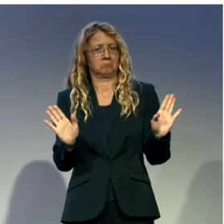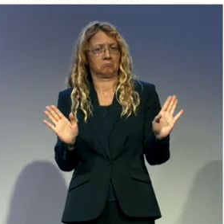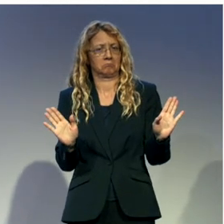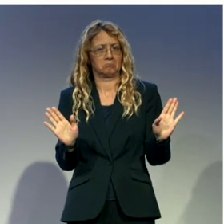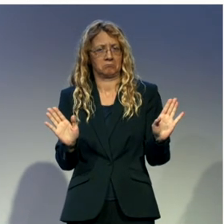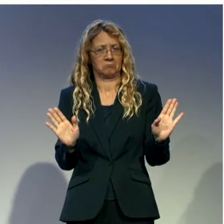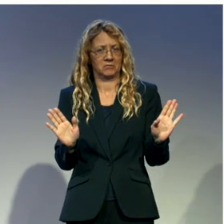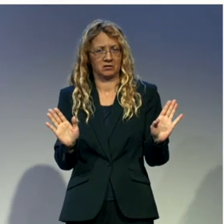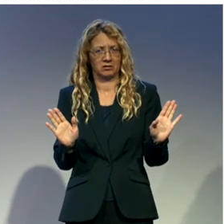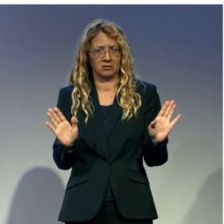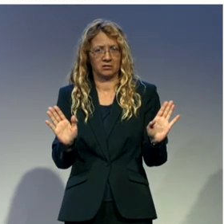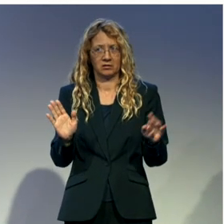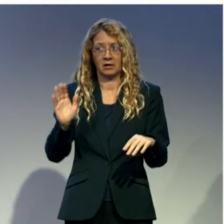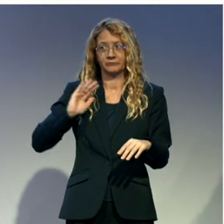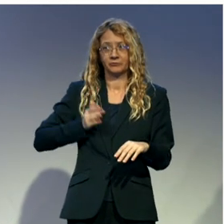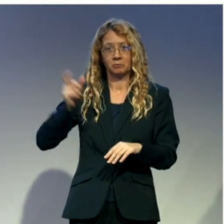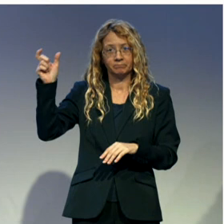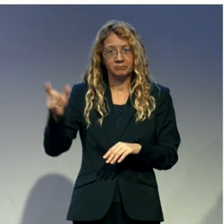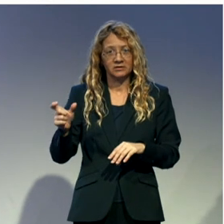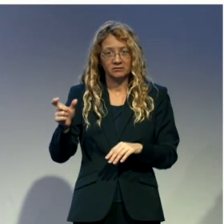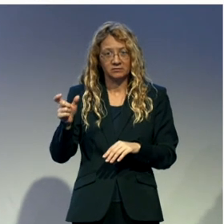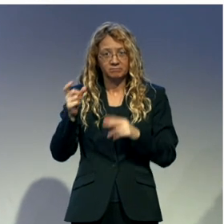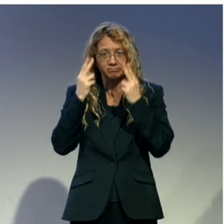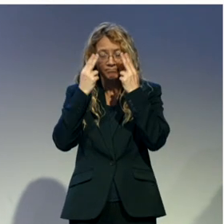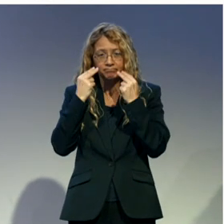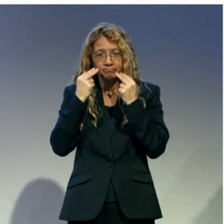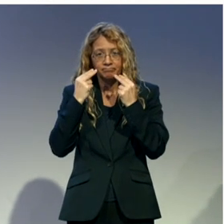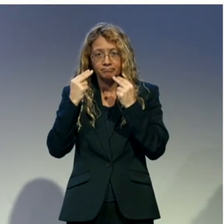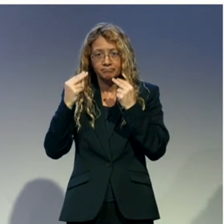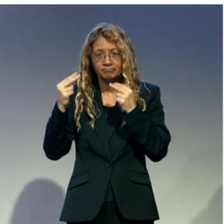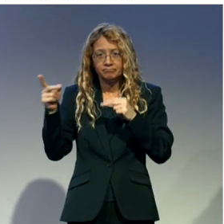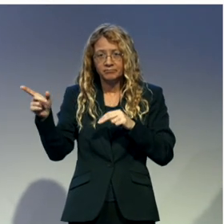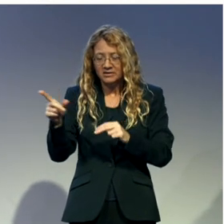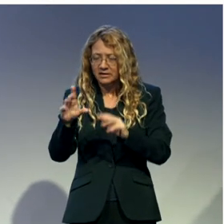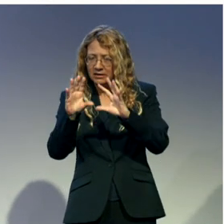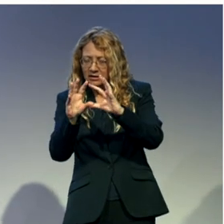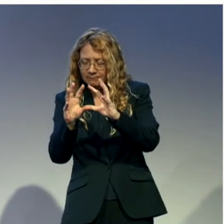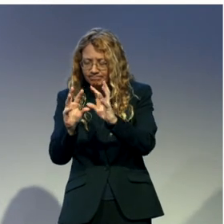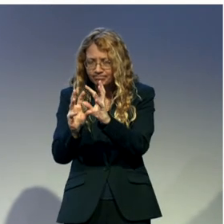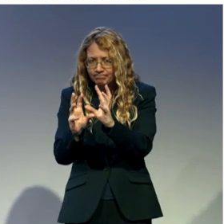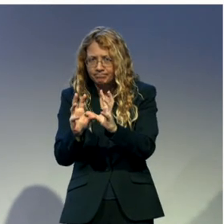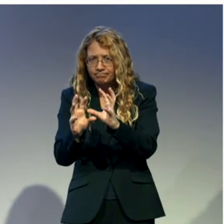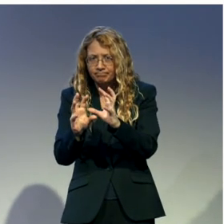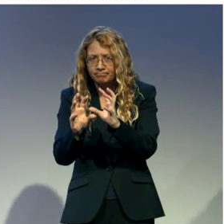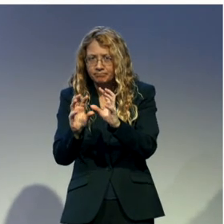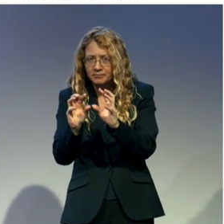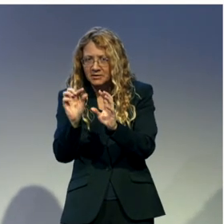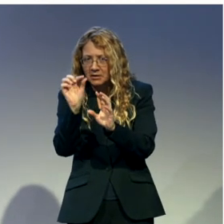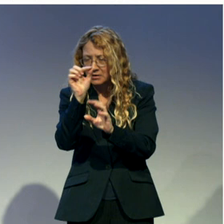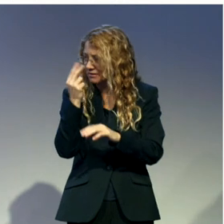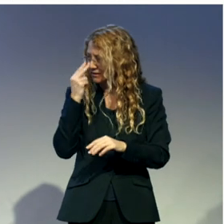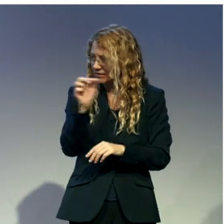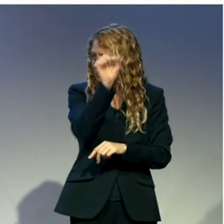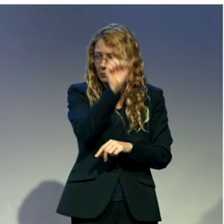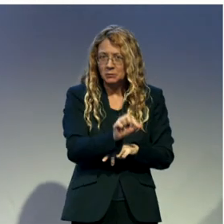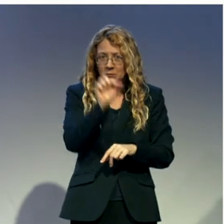a visually impaired woman examines a breast, she follows these braille dots. This is a DOCO strip developed by Dr.